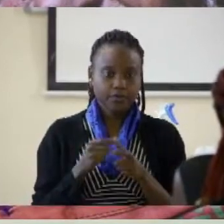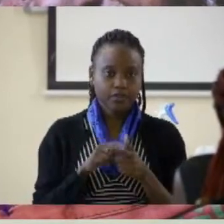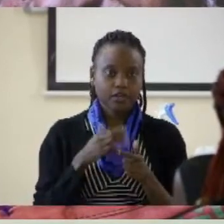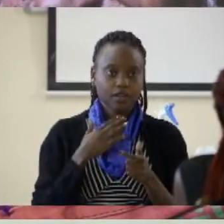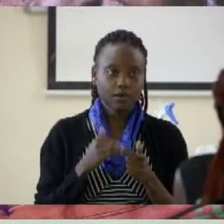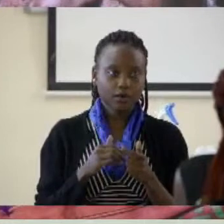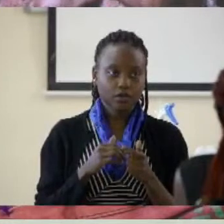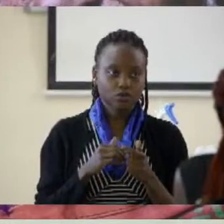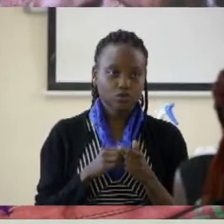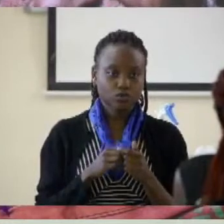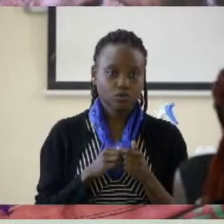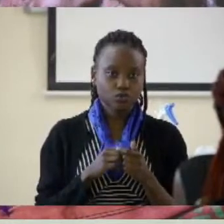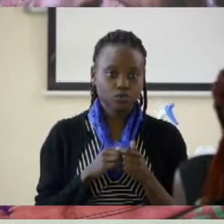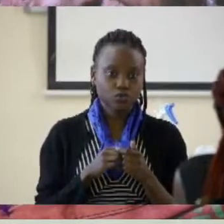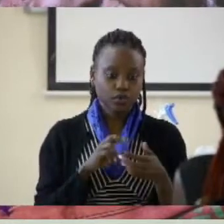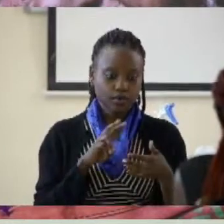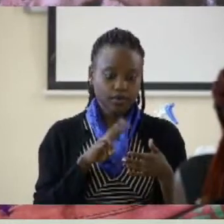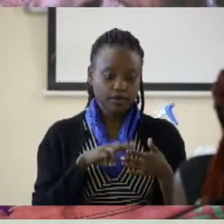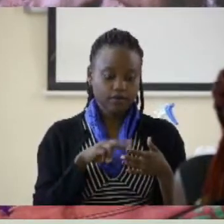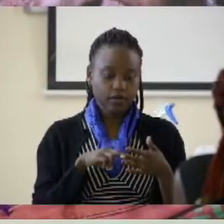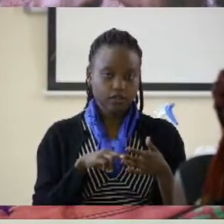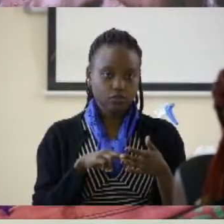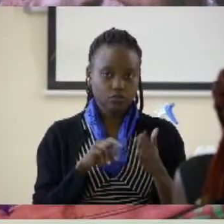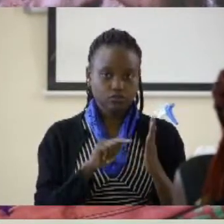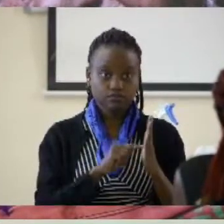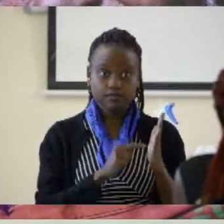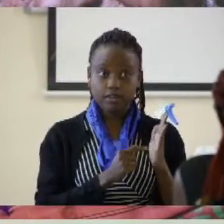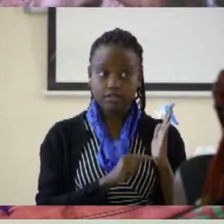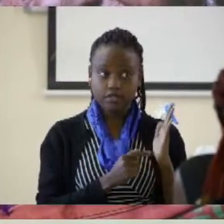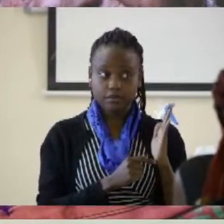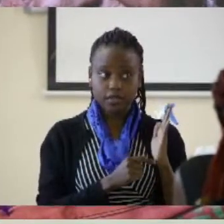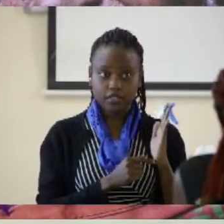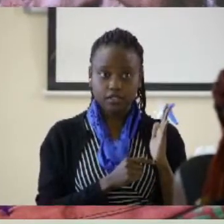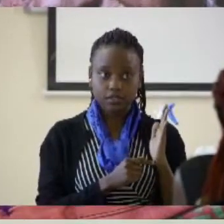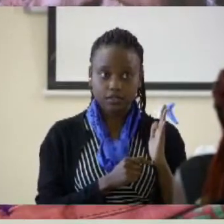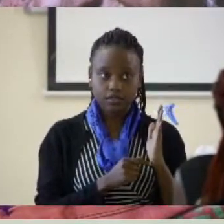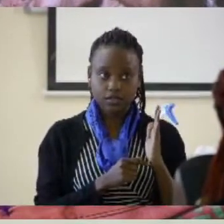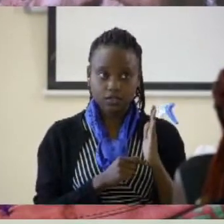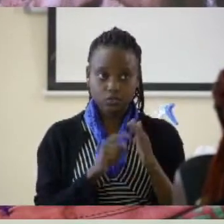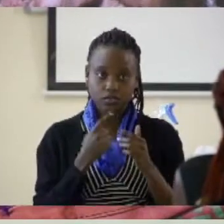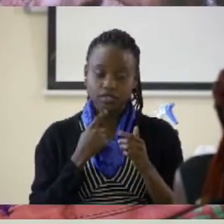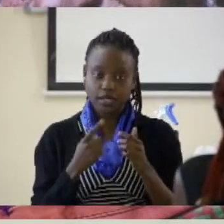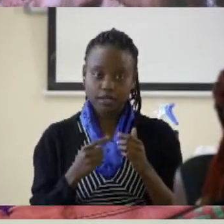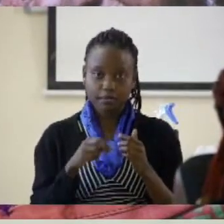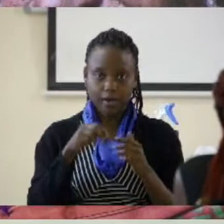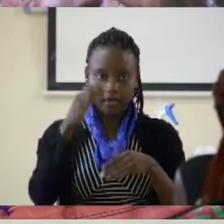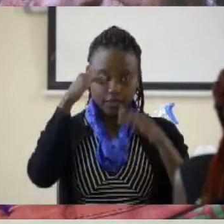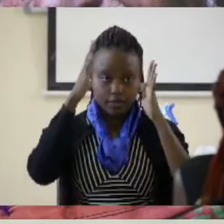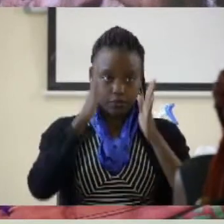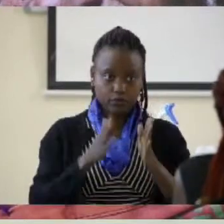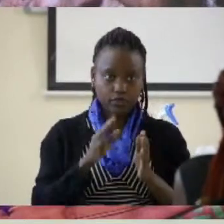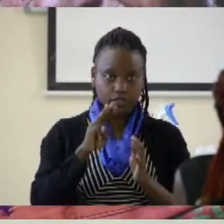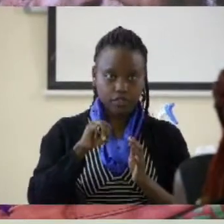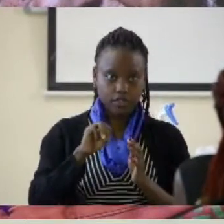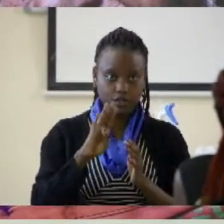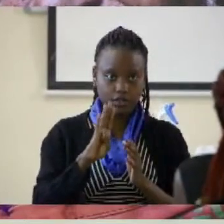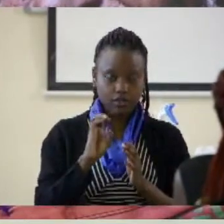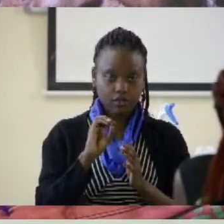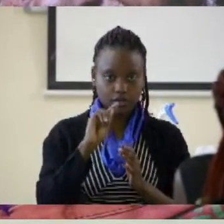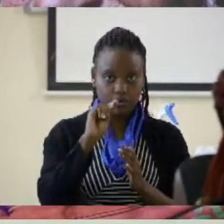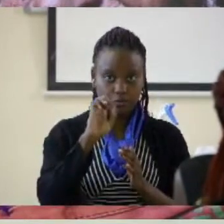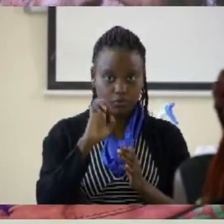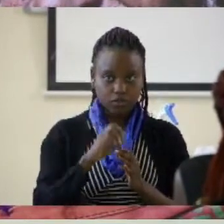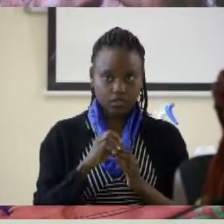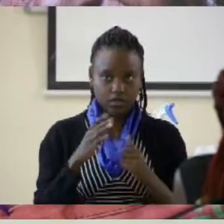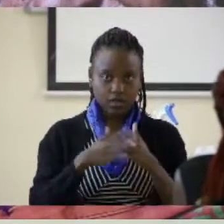refer to a statement that was made by Professor Bote, is that 90% of